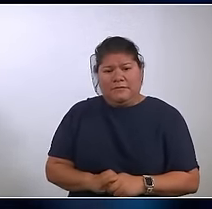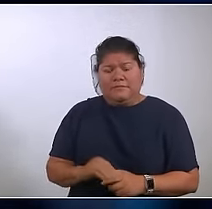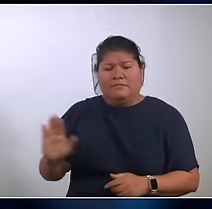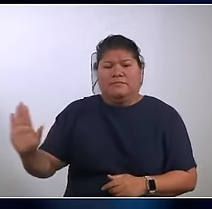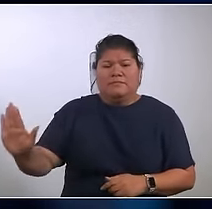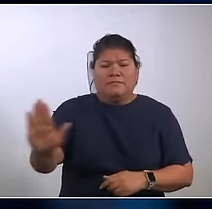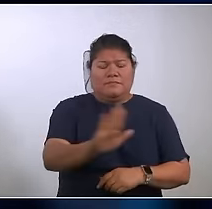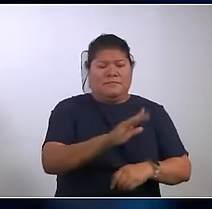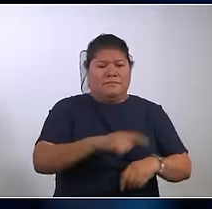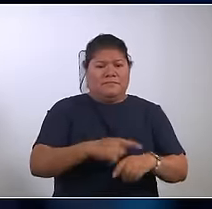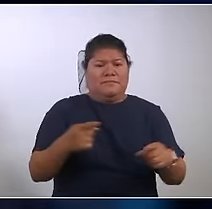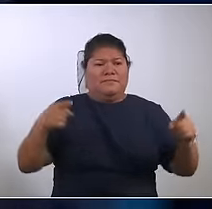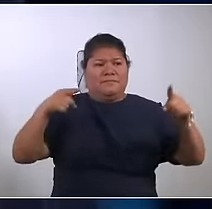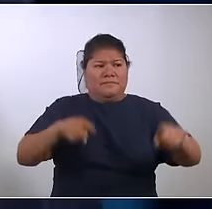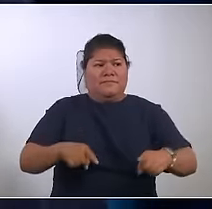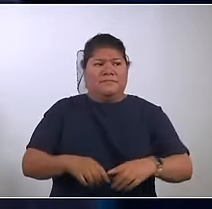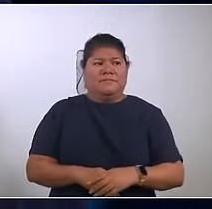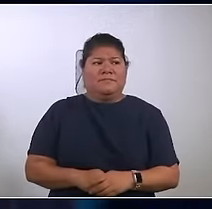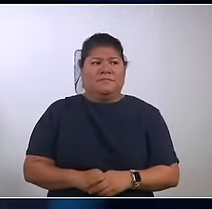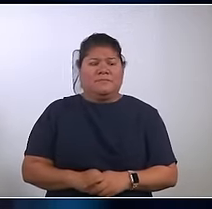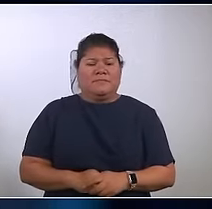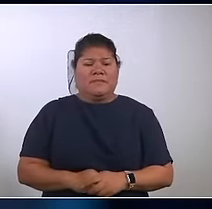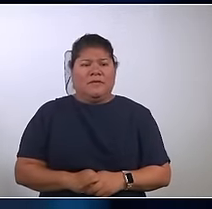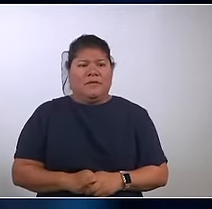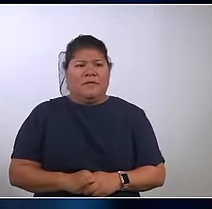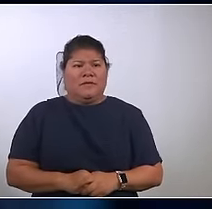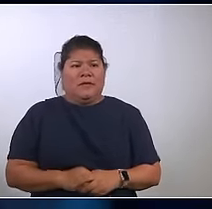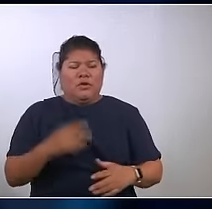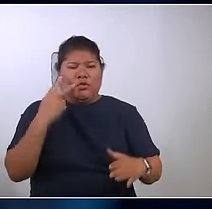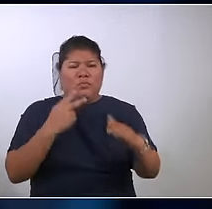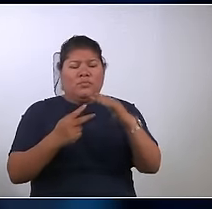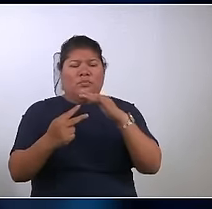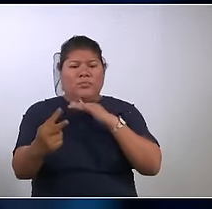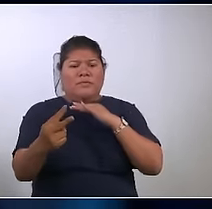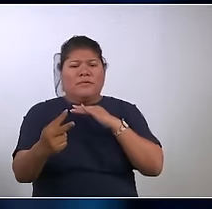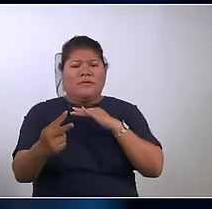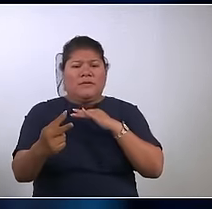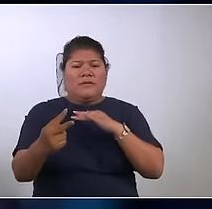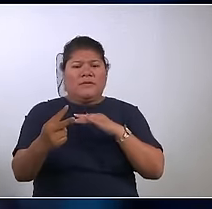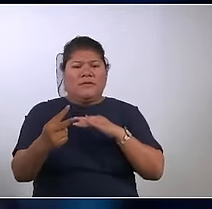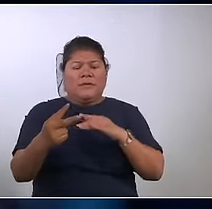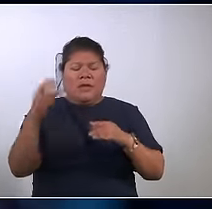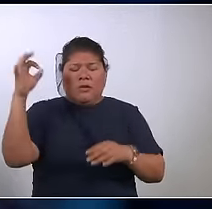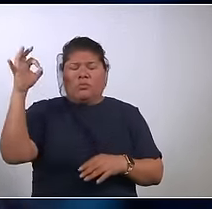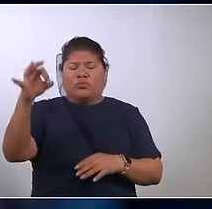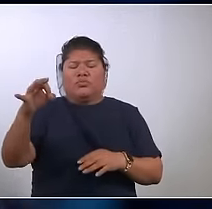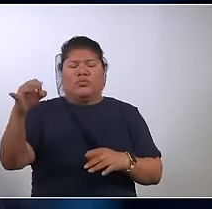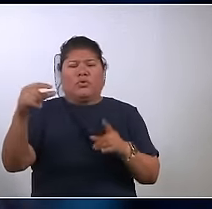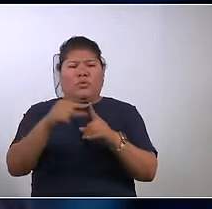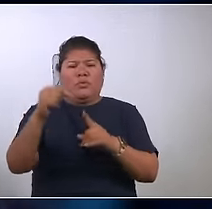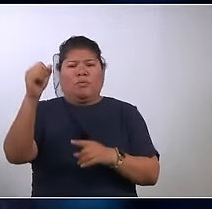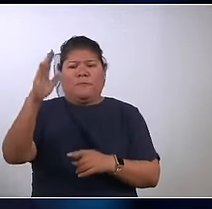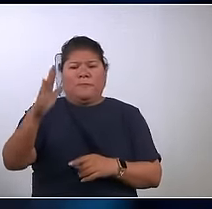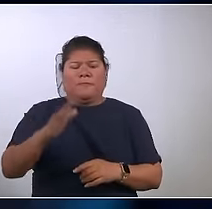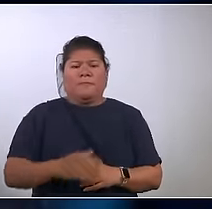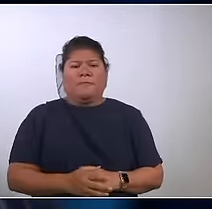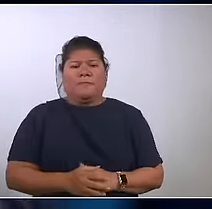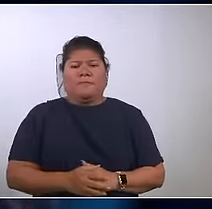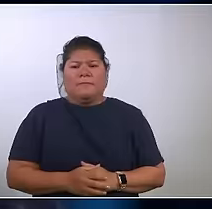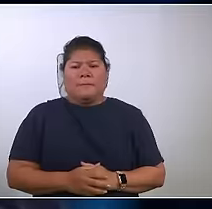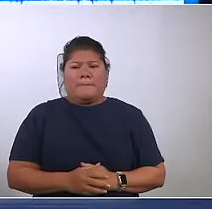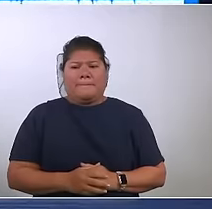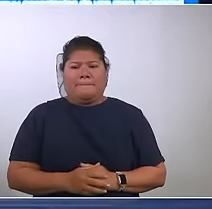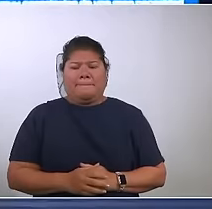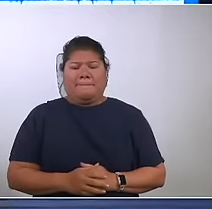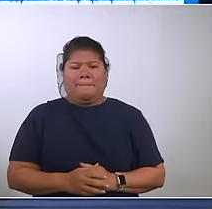Your time has come. Su tiempo ha llegado. To prophesy. De profetizar. To preach the word of God. De predicar la palabra